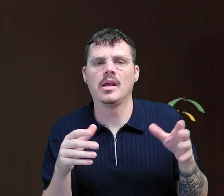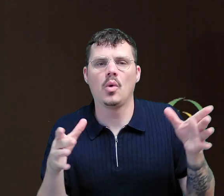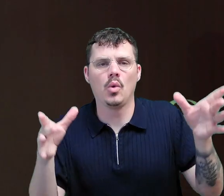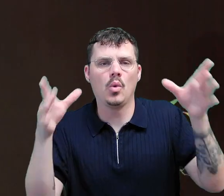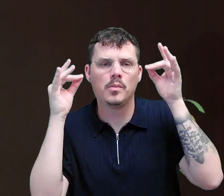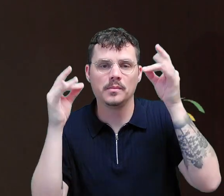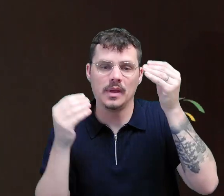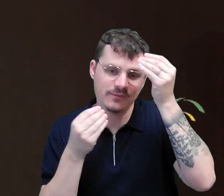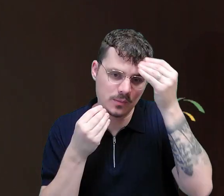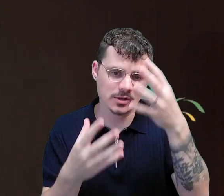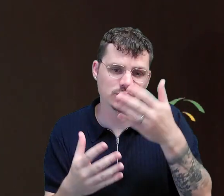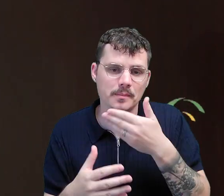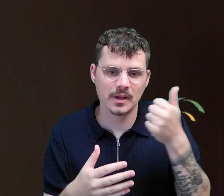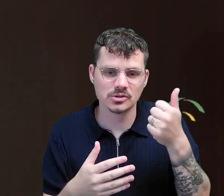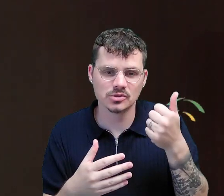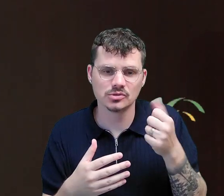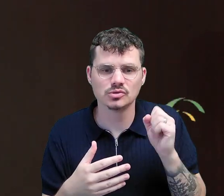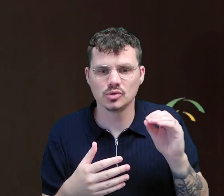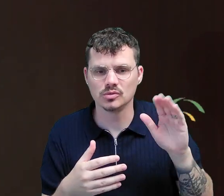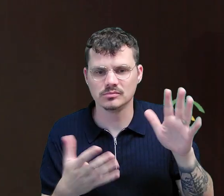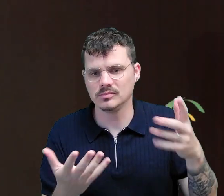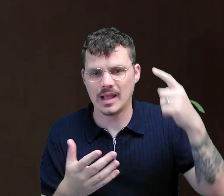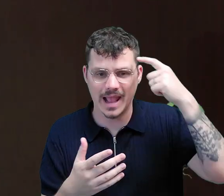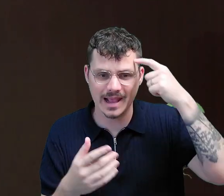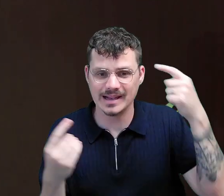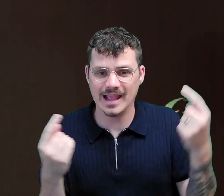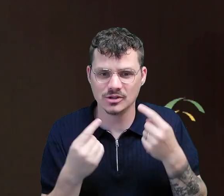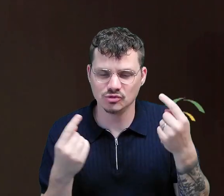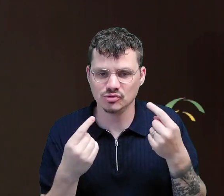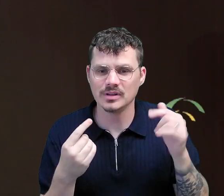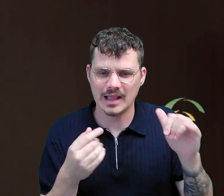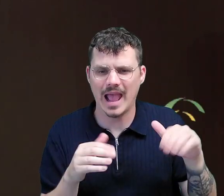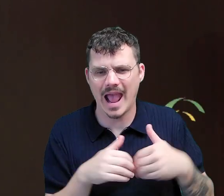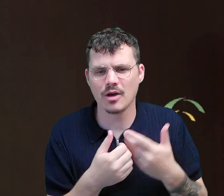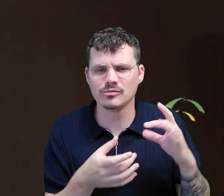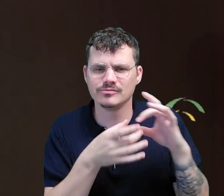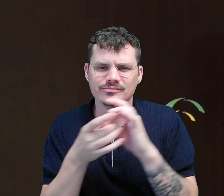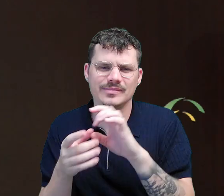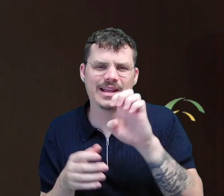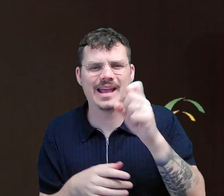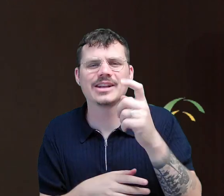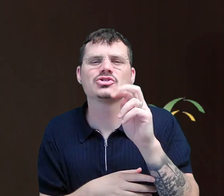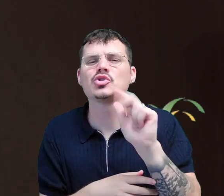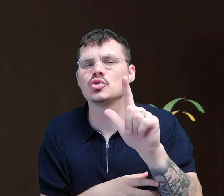absorb the information. It was all head injury related. It was a great coping external splint.